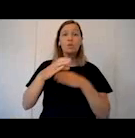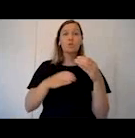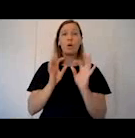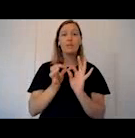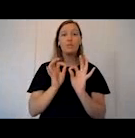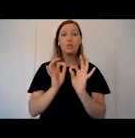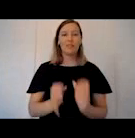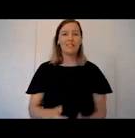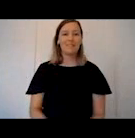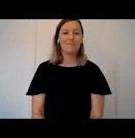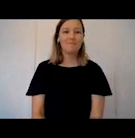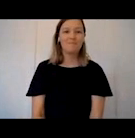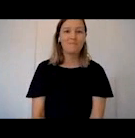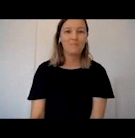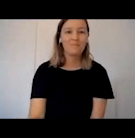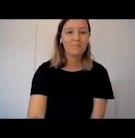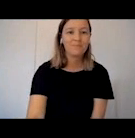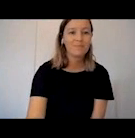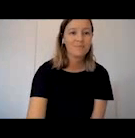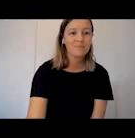David, you want me to jump in?